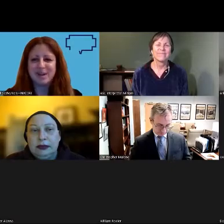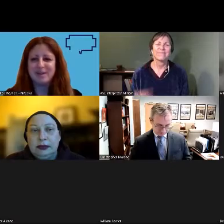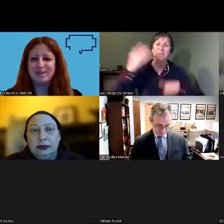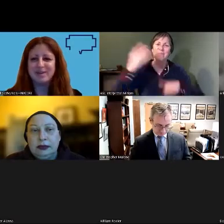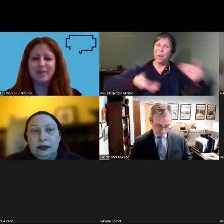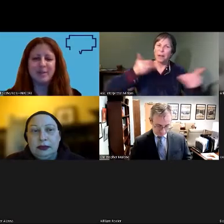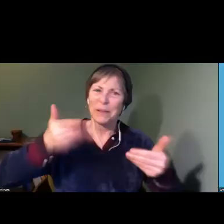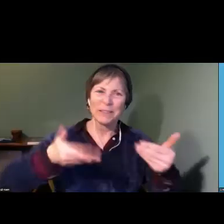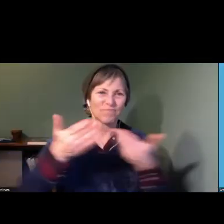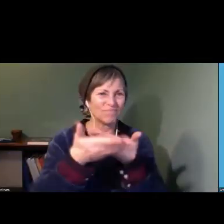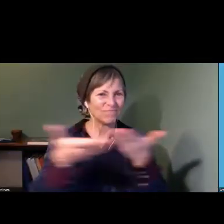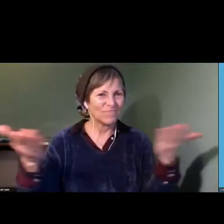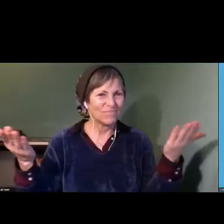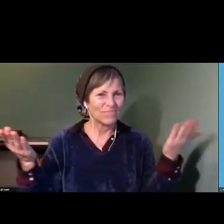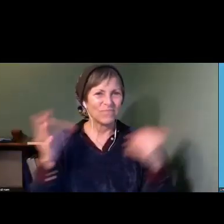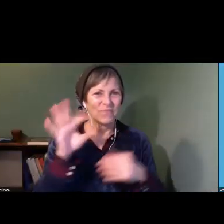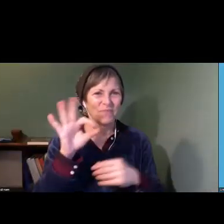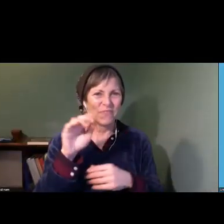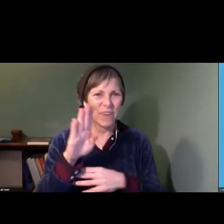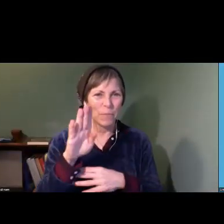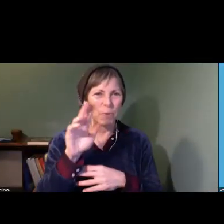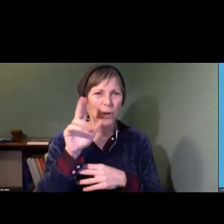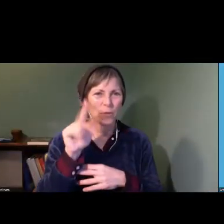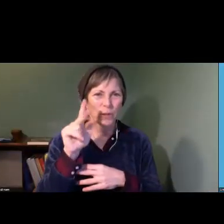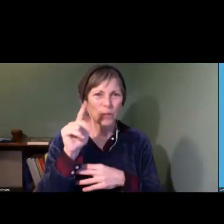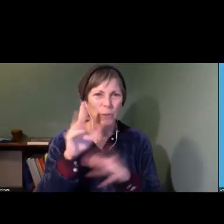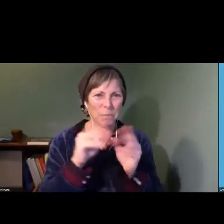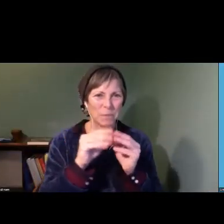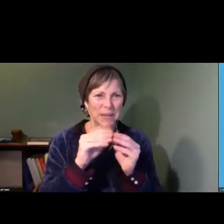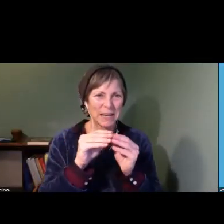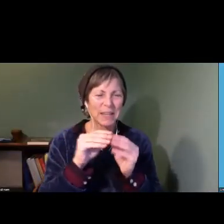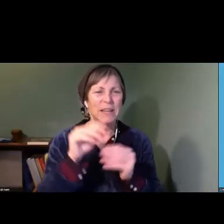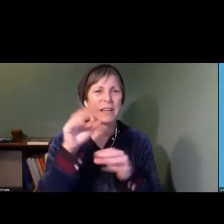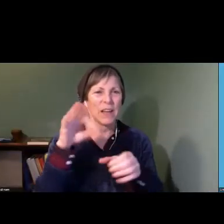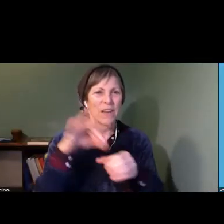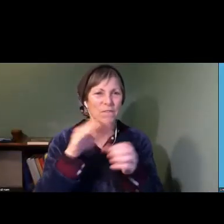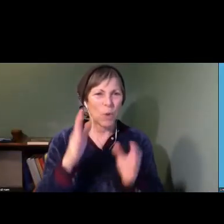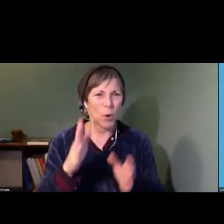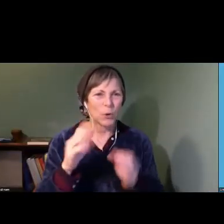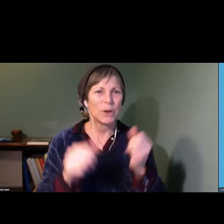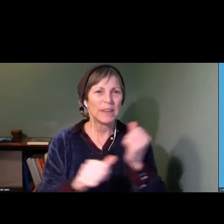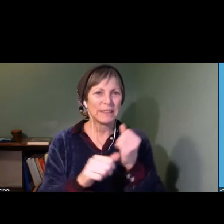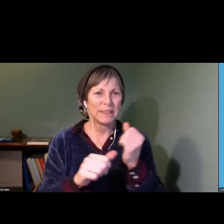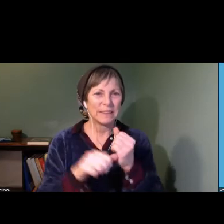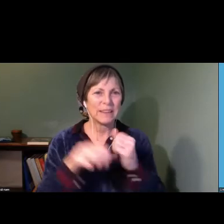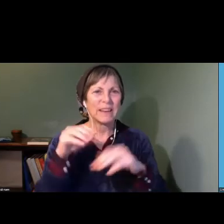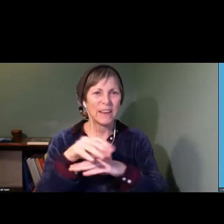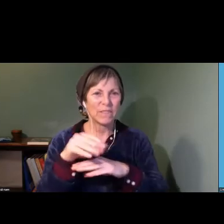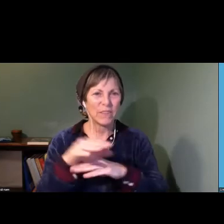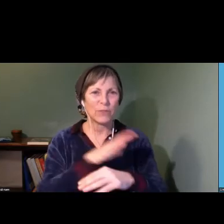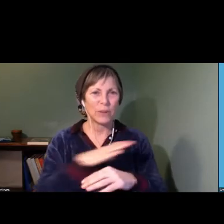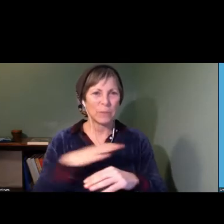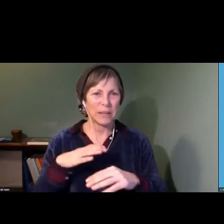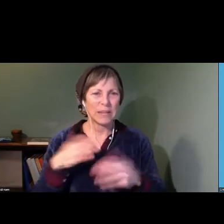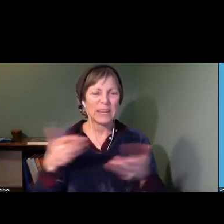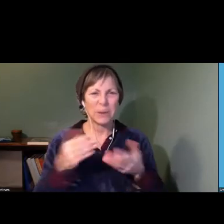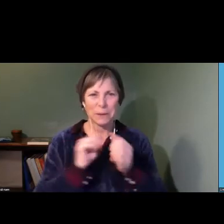everyone to the February 23rd meeting of the Voter Assistance Advisory Committee here at the Campaign Finance Board.